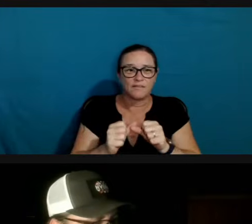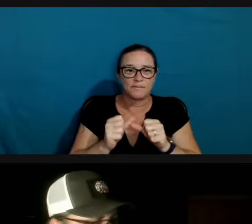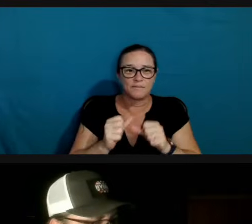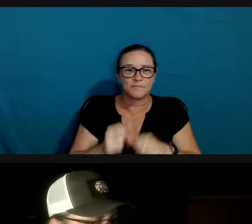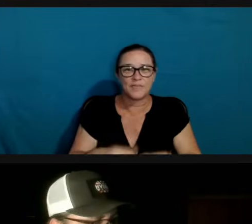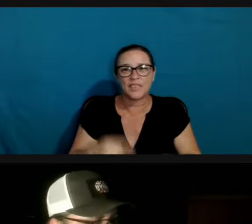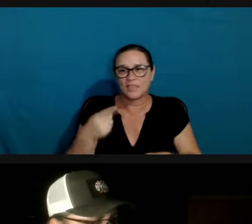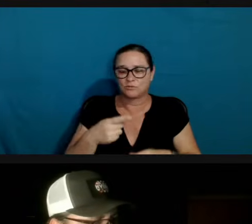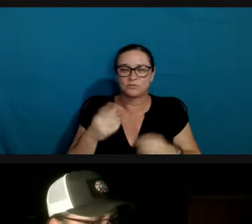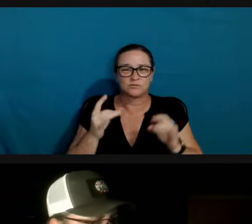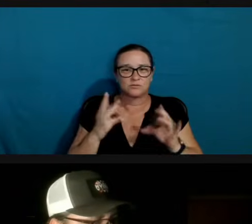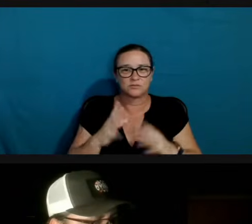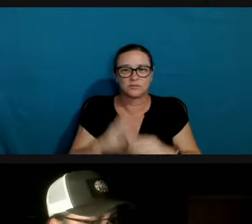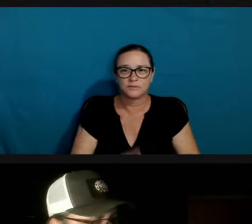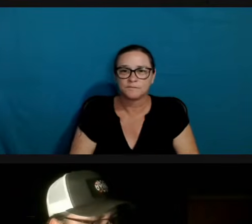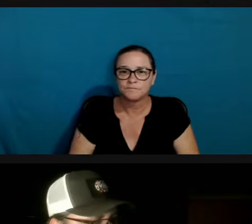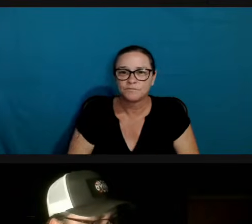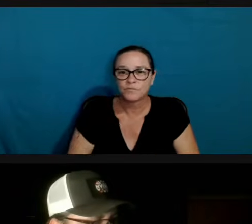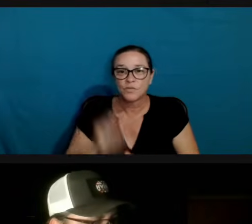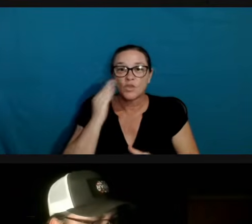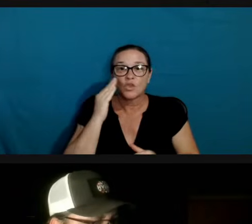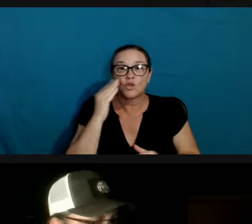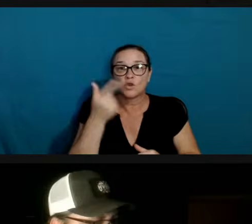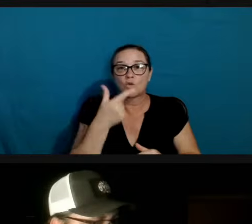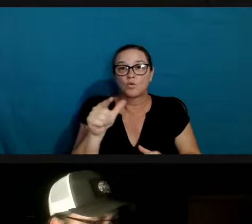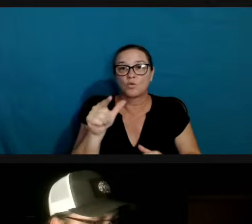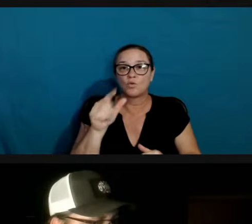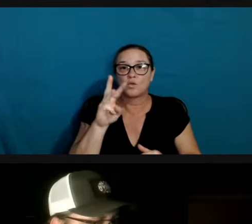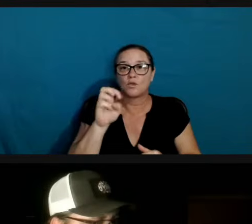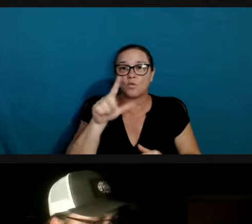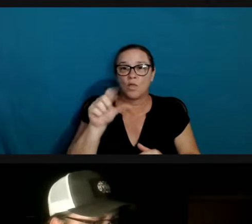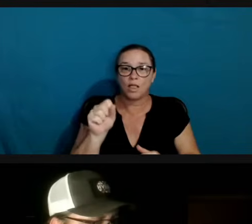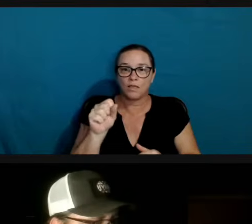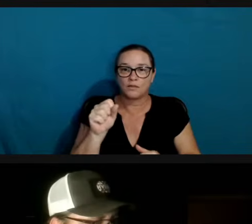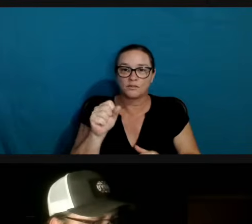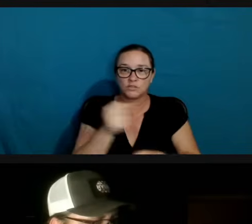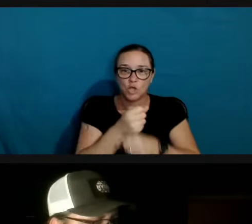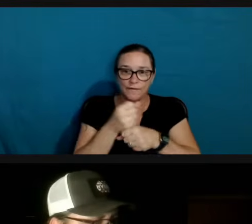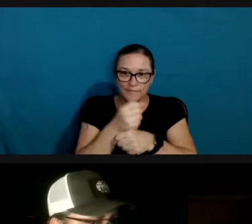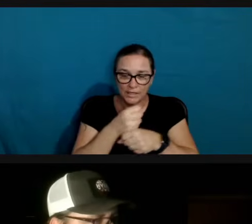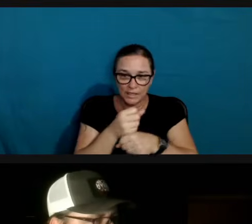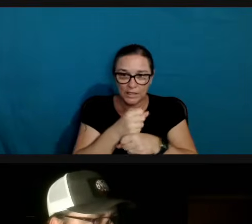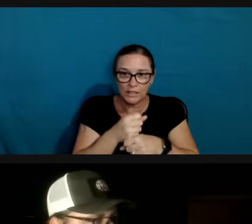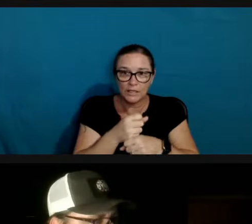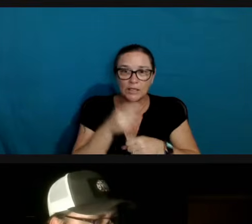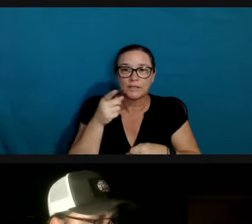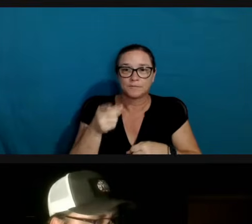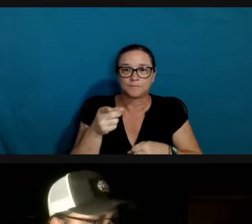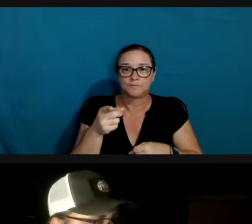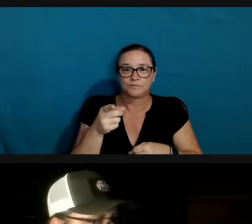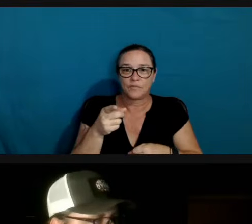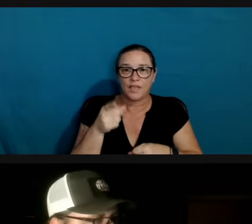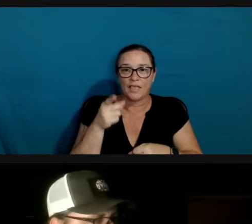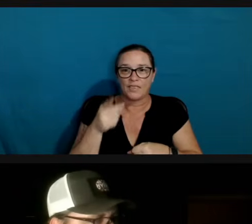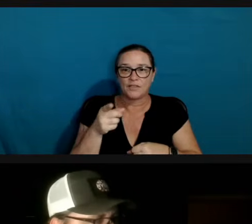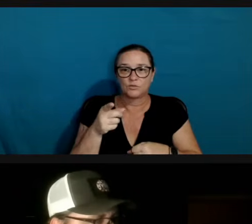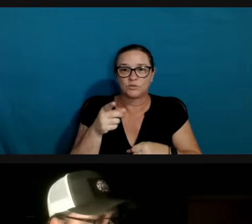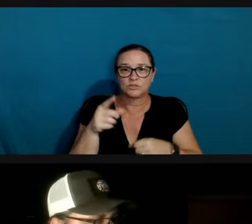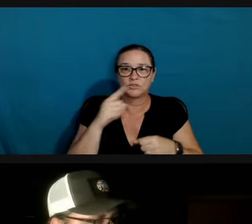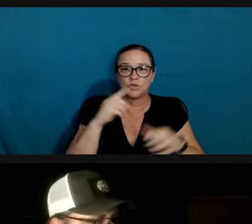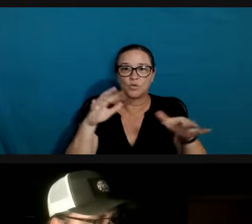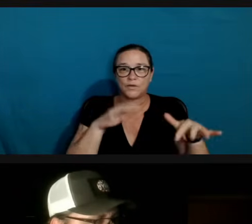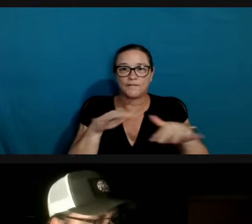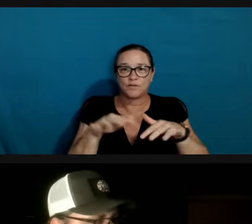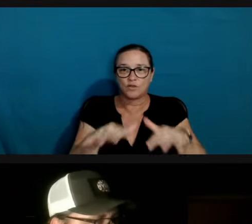ripper. So do you know where Greenwell's Coffee is? Mm-hmm. Yeah, so this was a river that, I'm